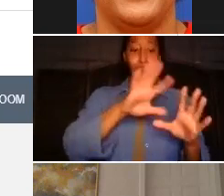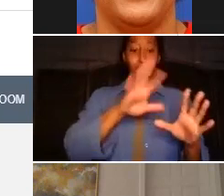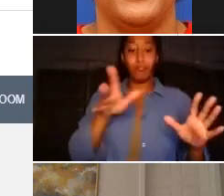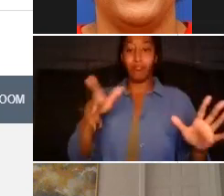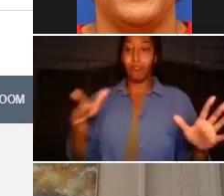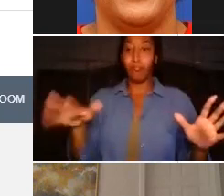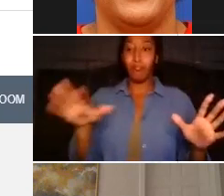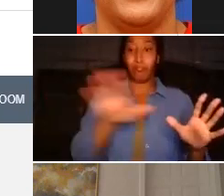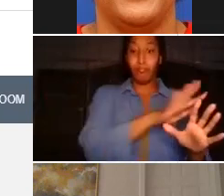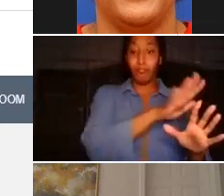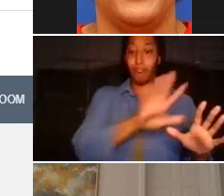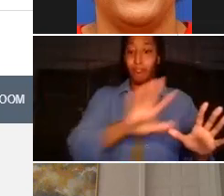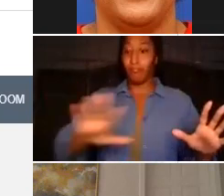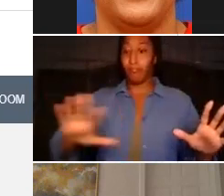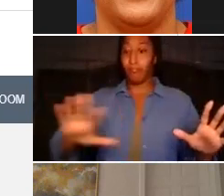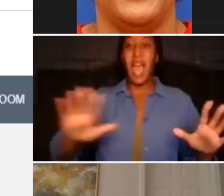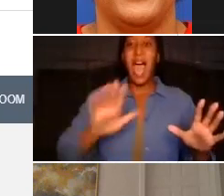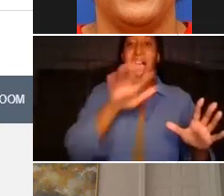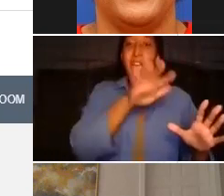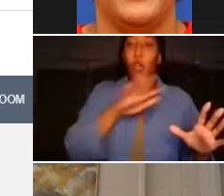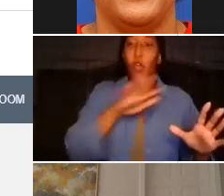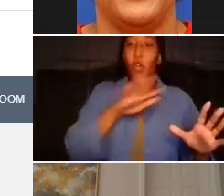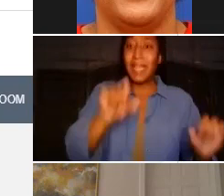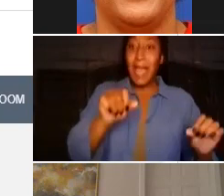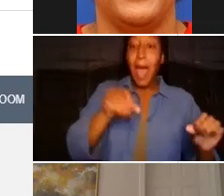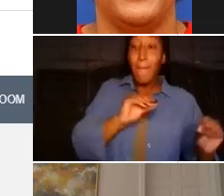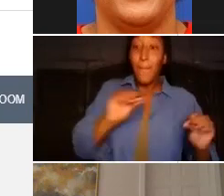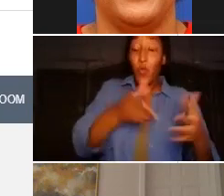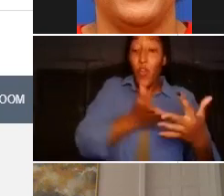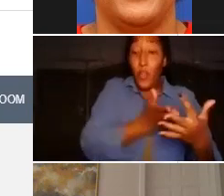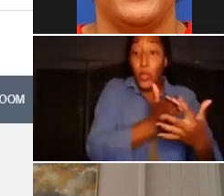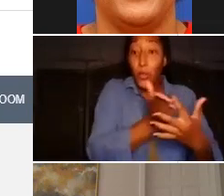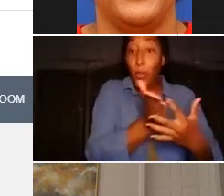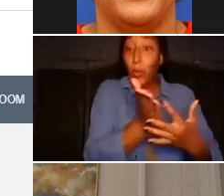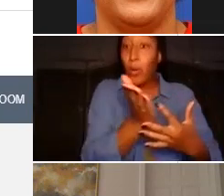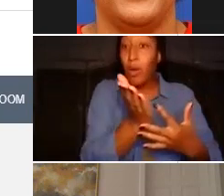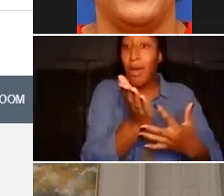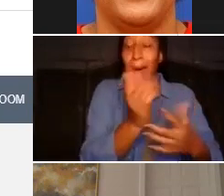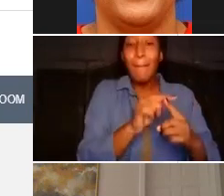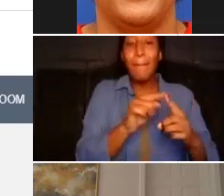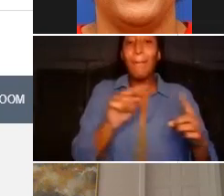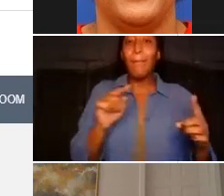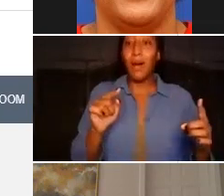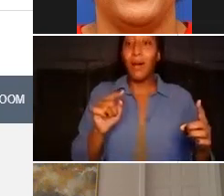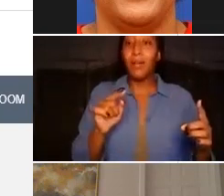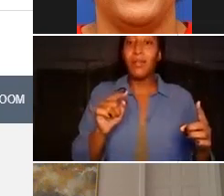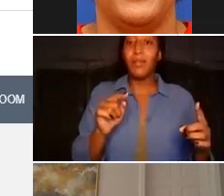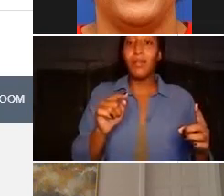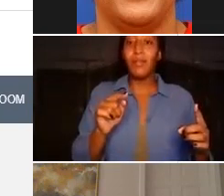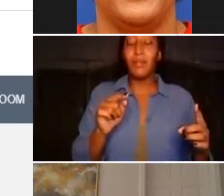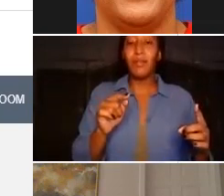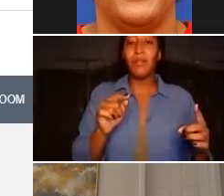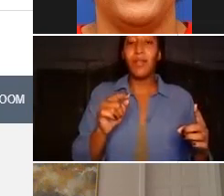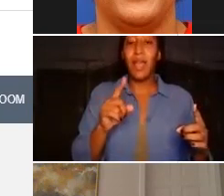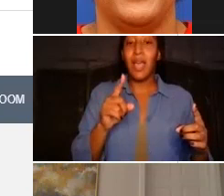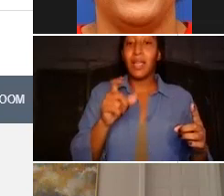empty space. And you might ask yourself, for this electromagnetic wave, this light wave, what is it that's